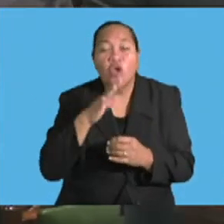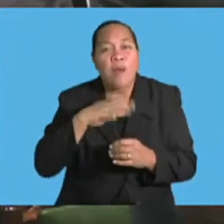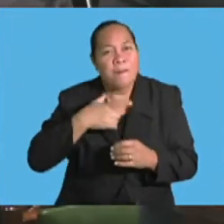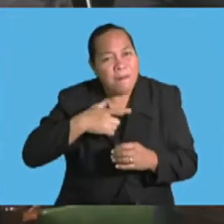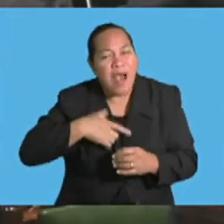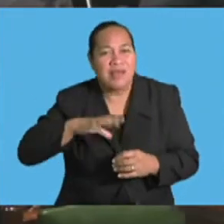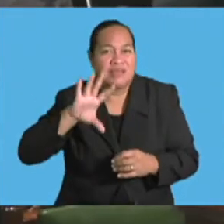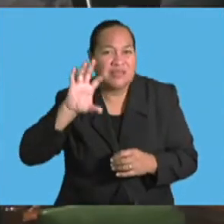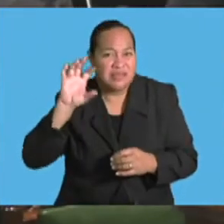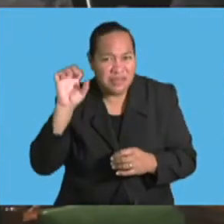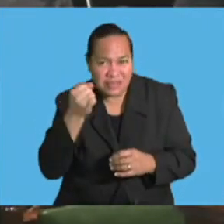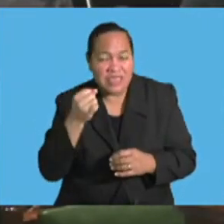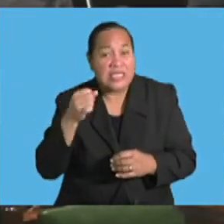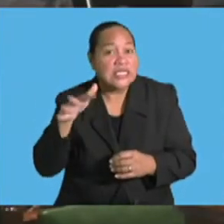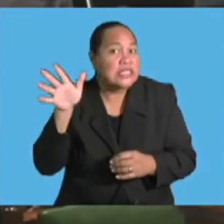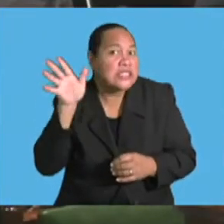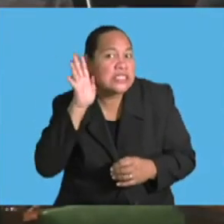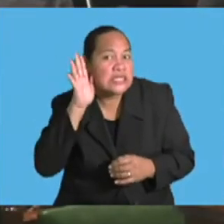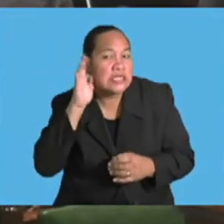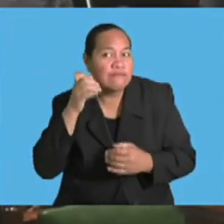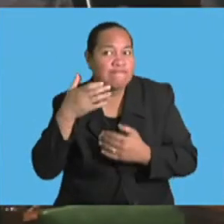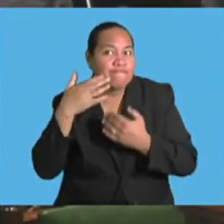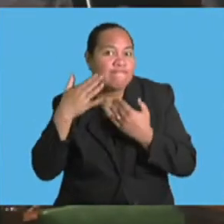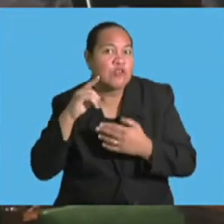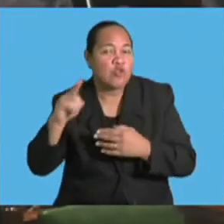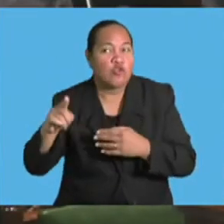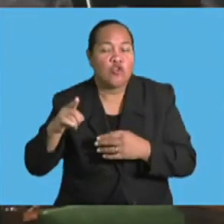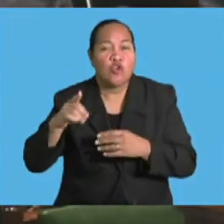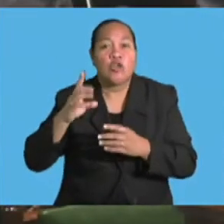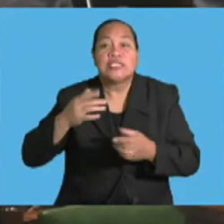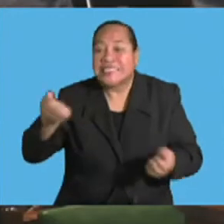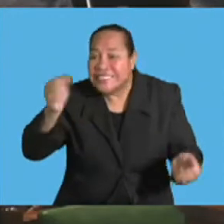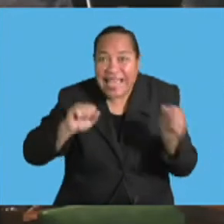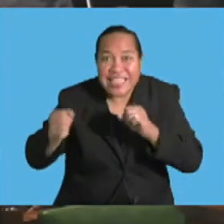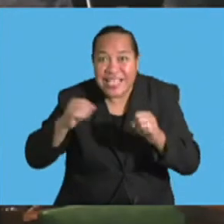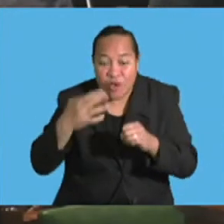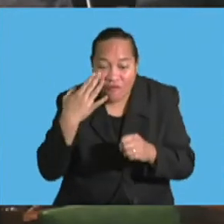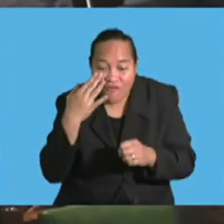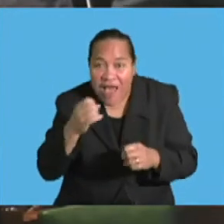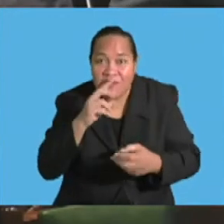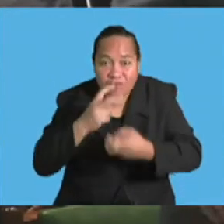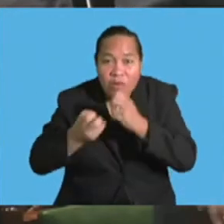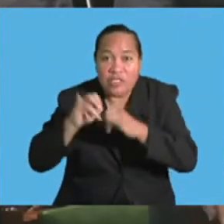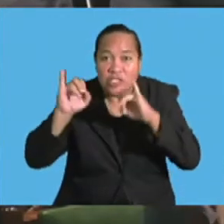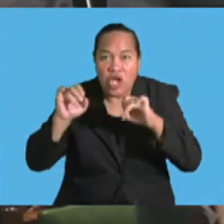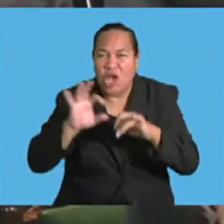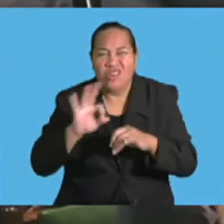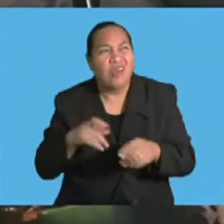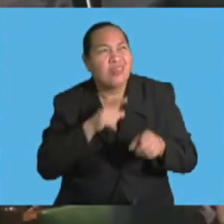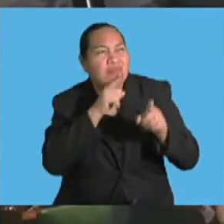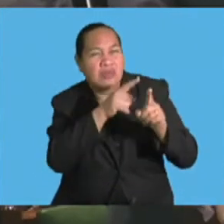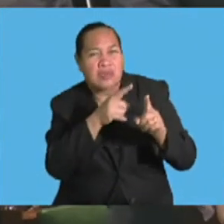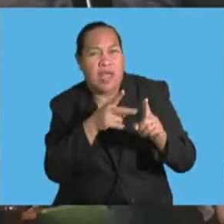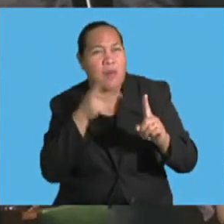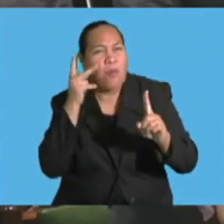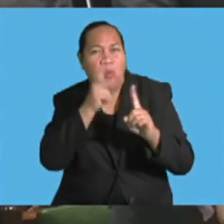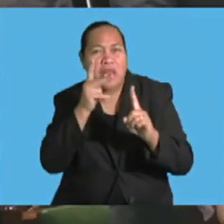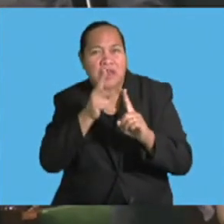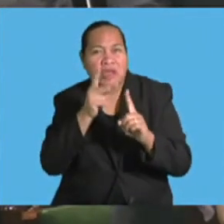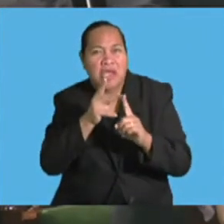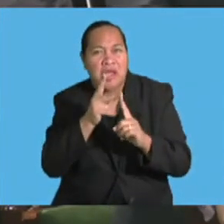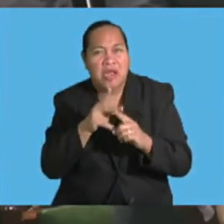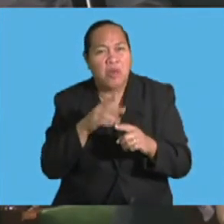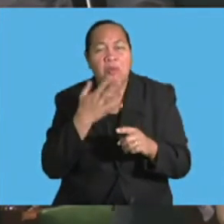more than ever to the scientists, not the climate deniers or those motivated by self-interest or political interest. So we will